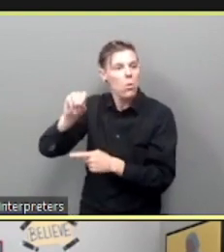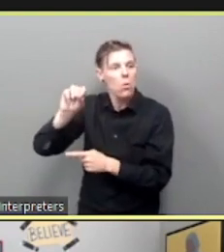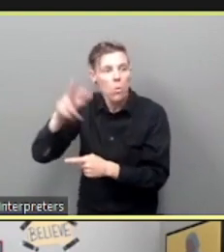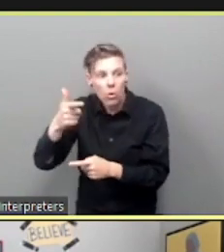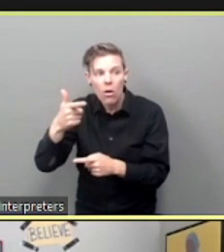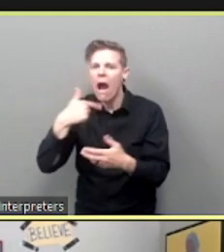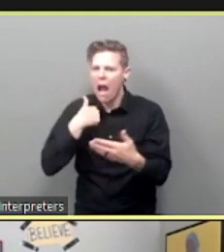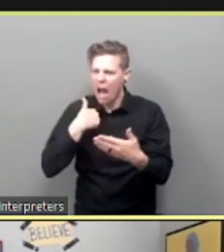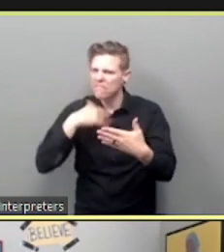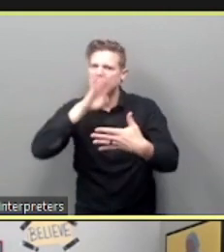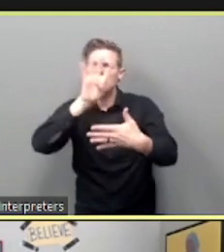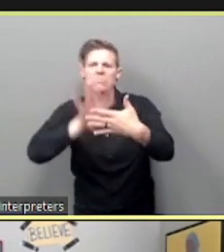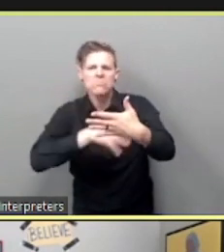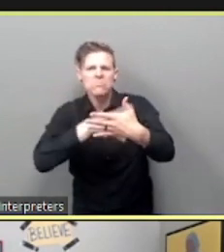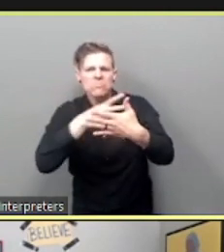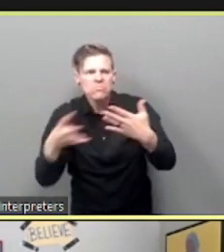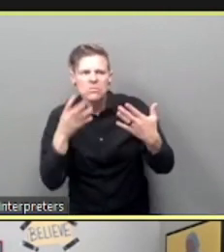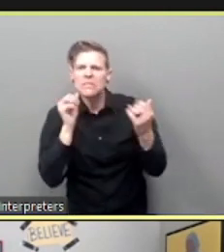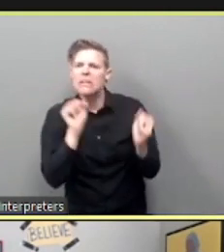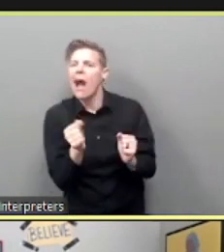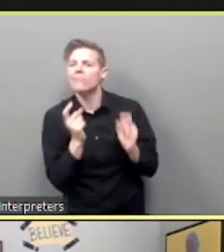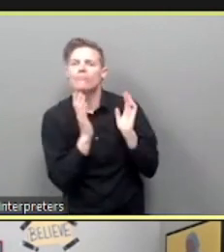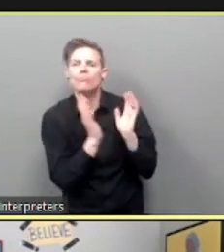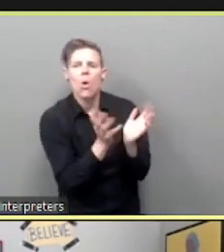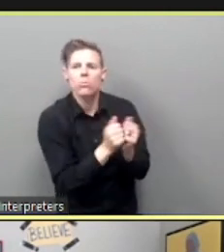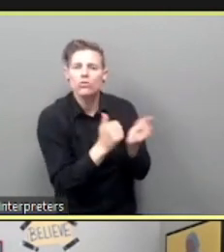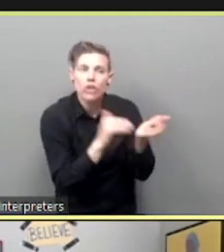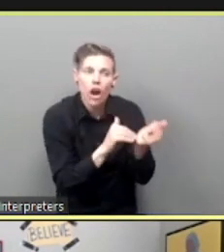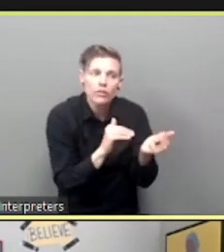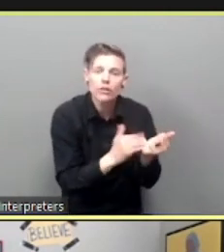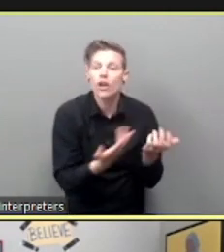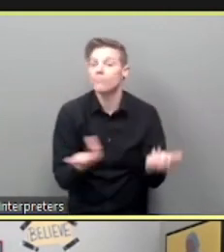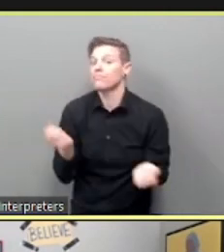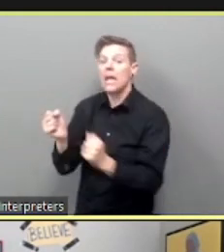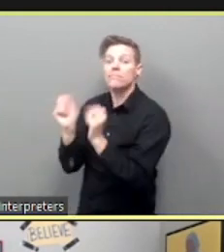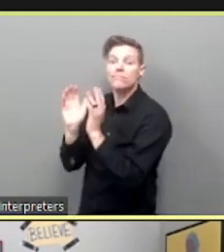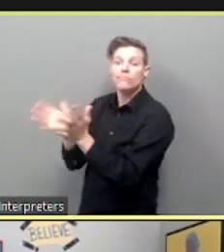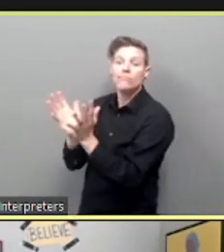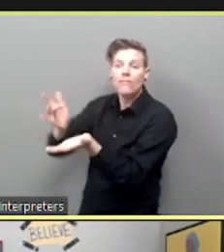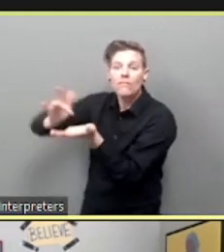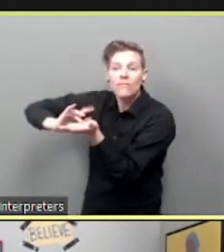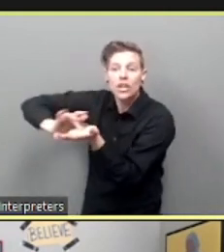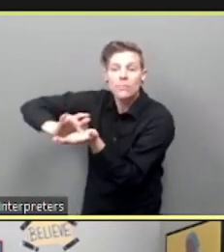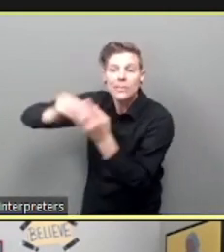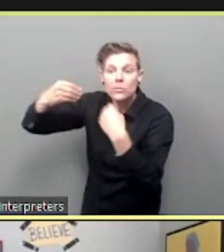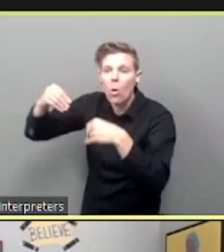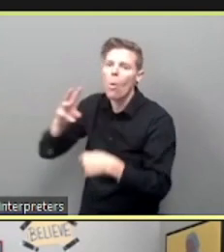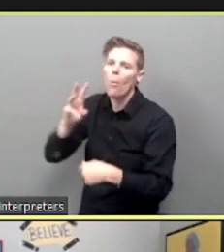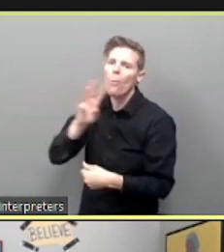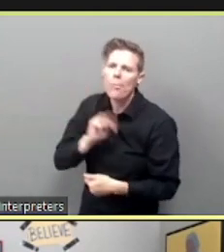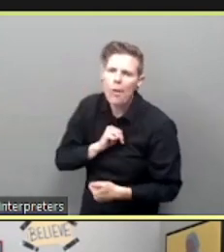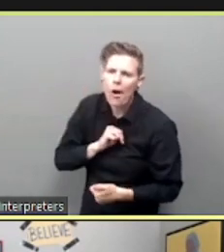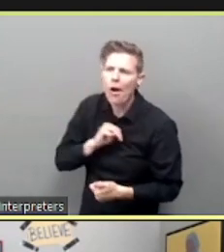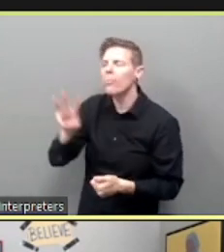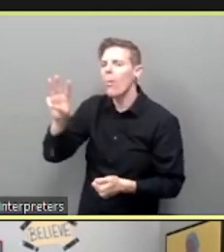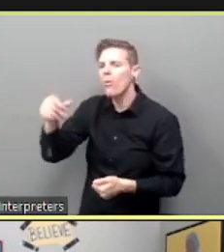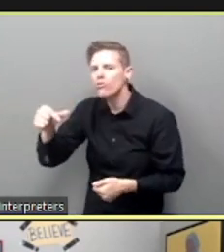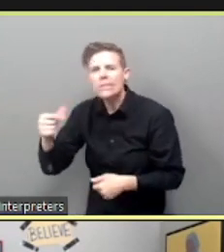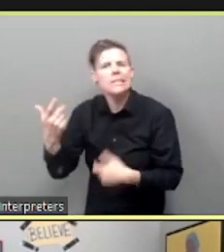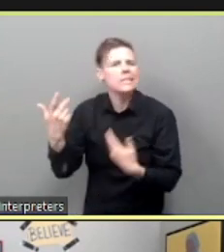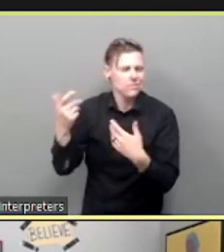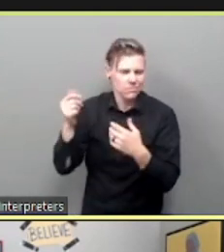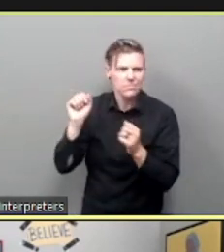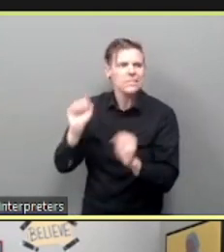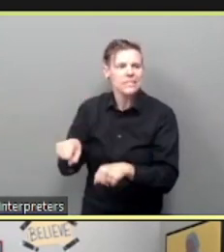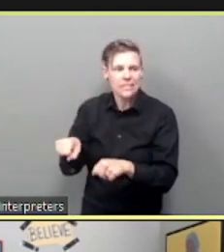primary care provider or a pharmacy. You can also get your flu shot at the same time. So that's great, because let's